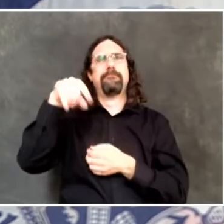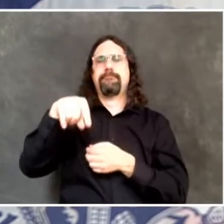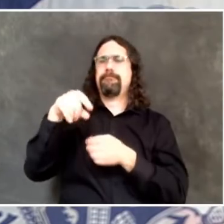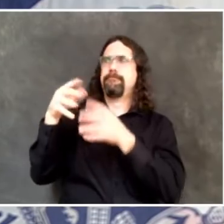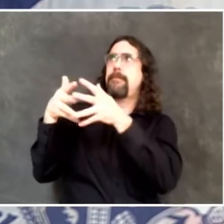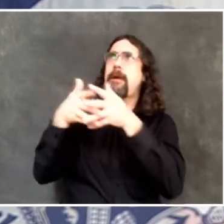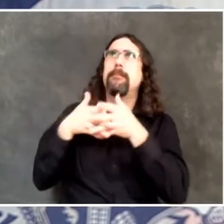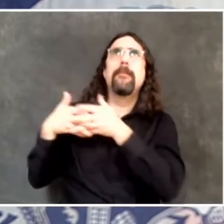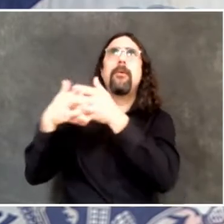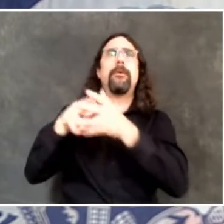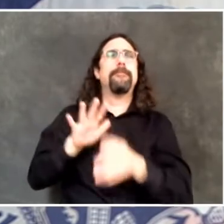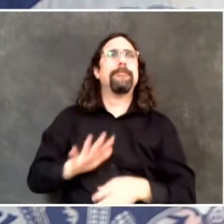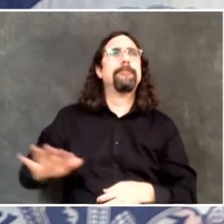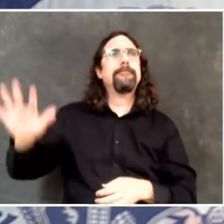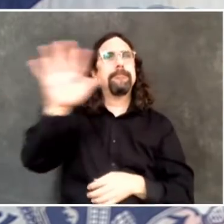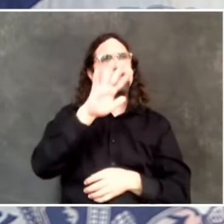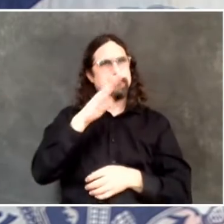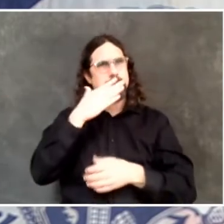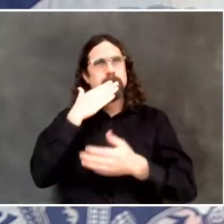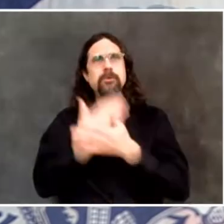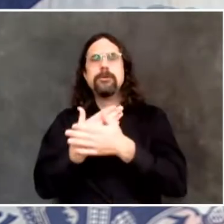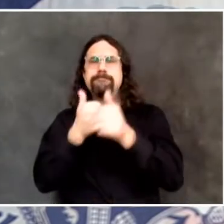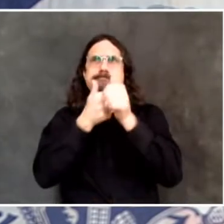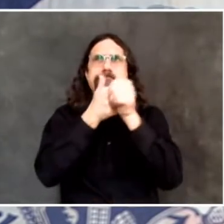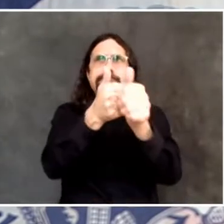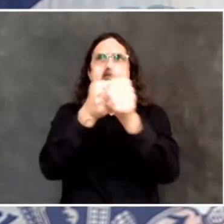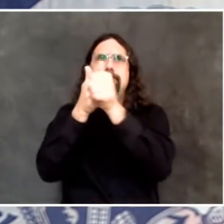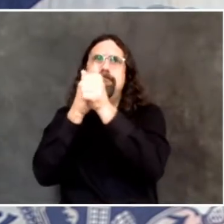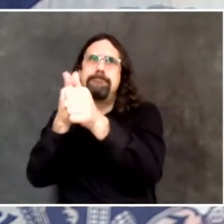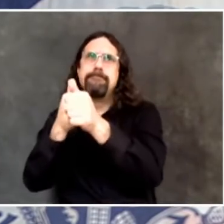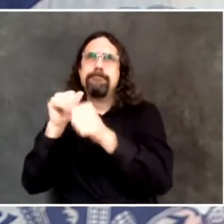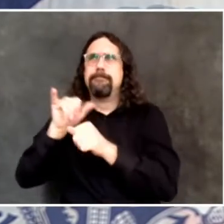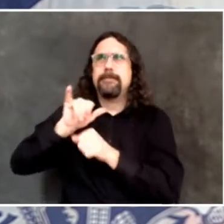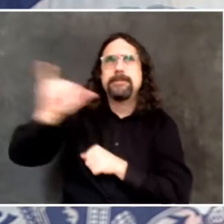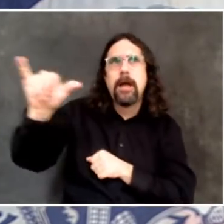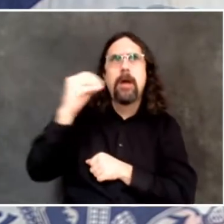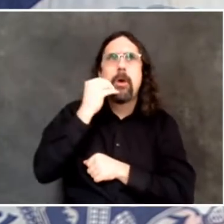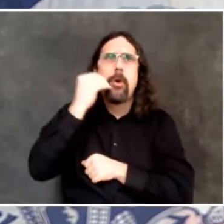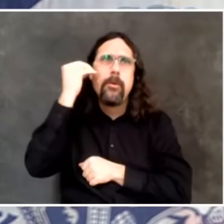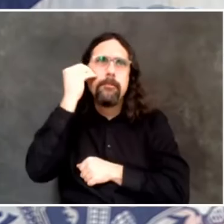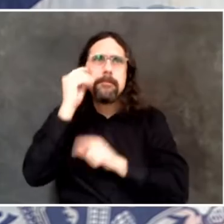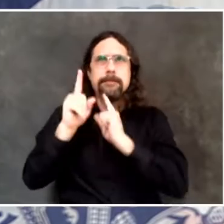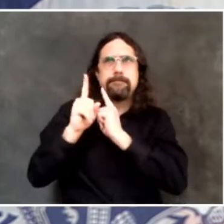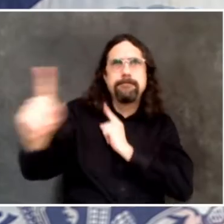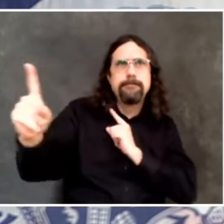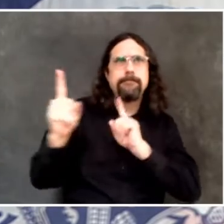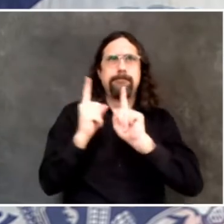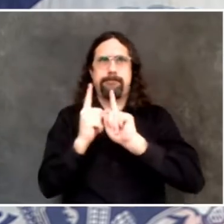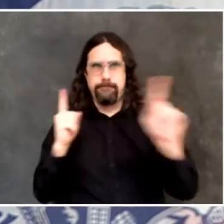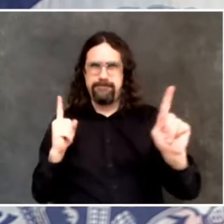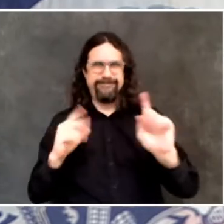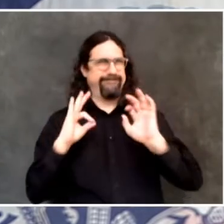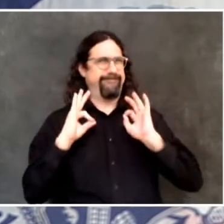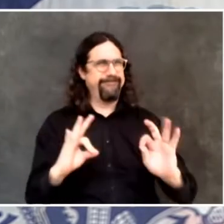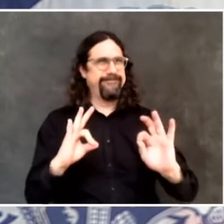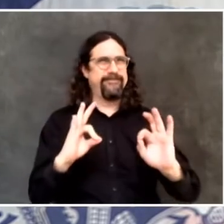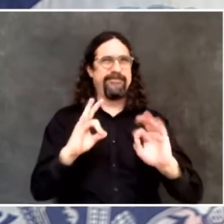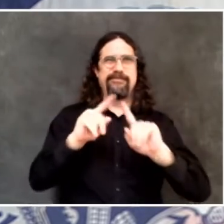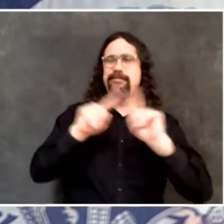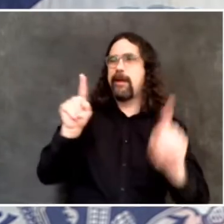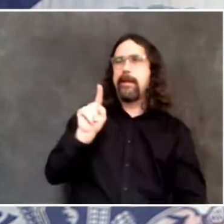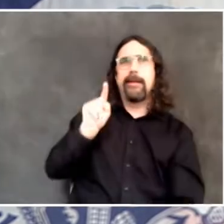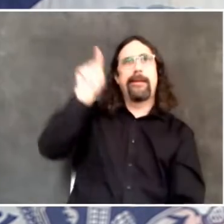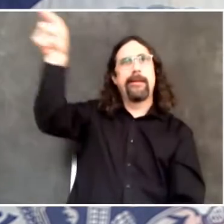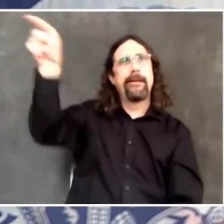started to reassert itself. And that's something we have to guard against. We have to beat it back, not open the